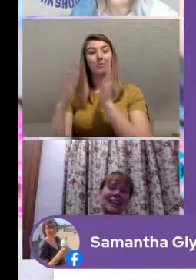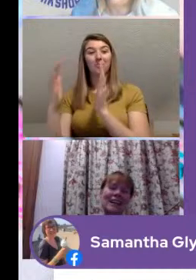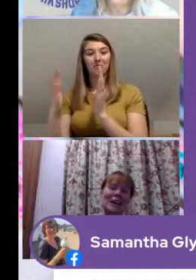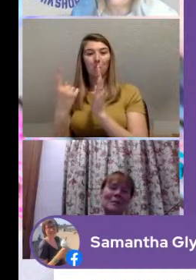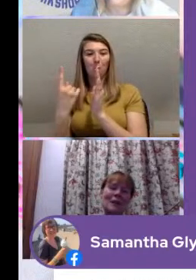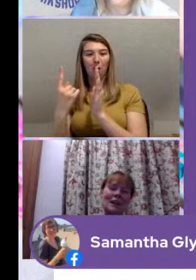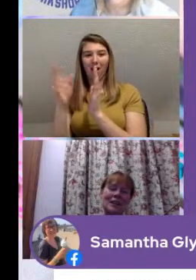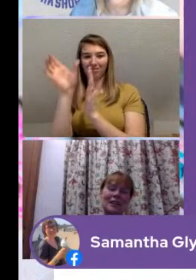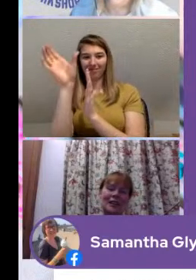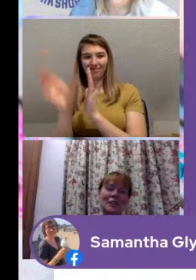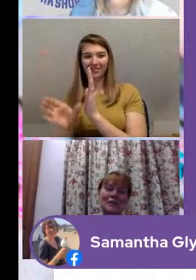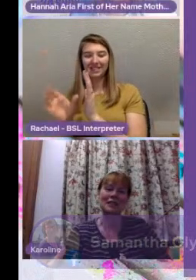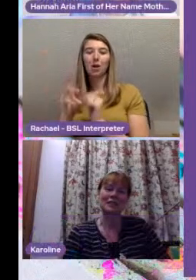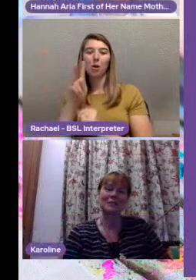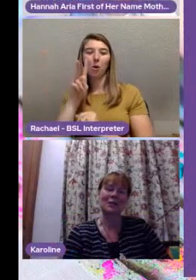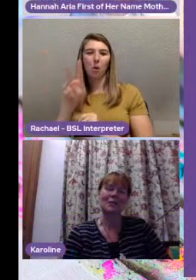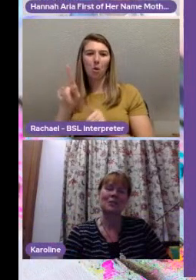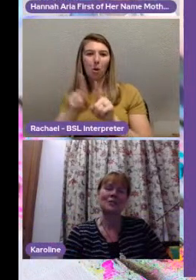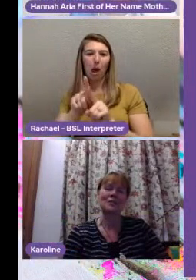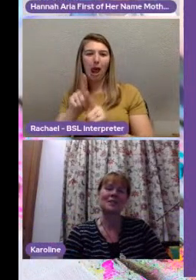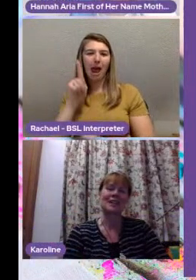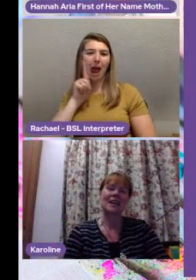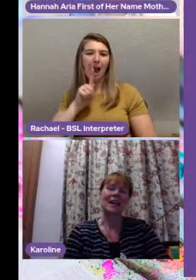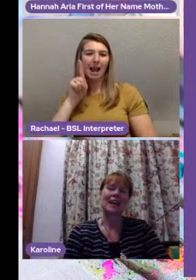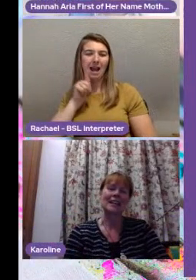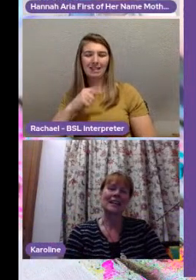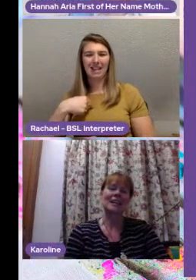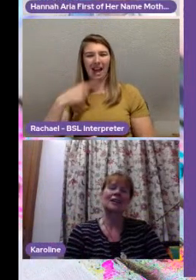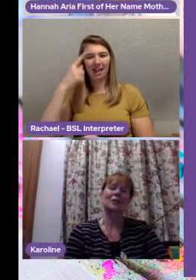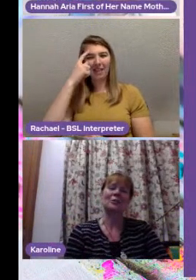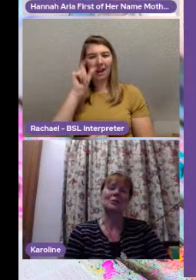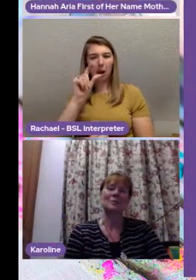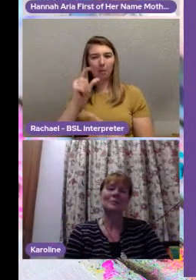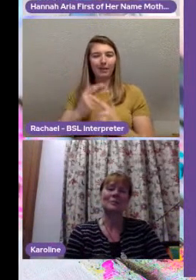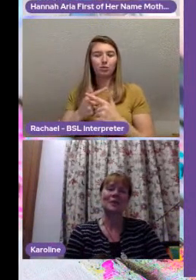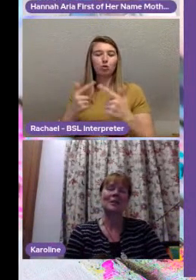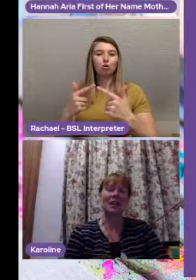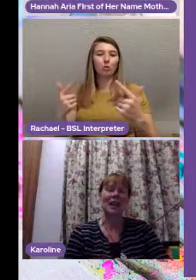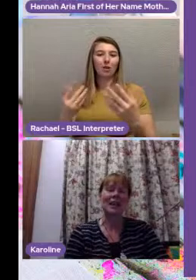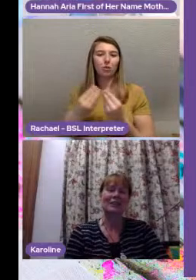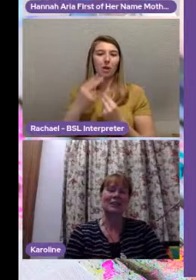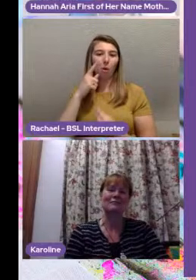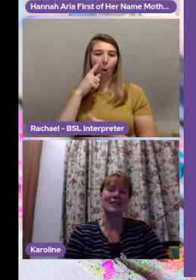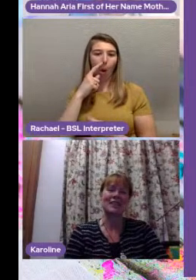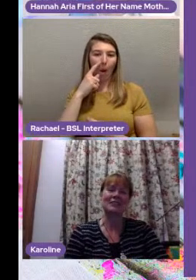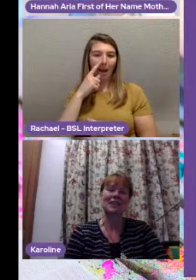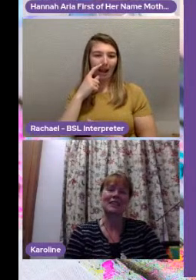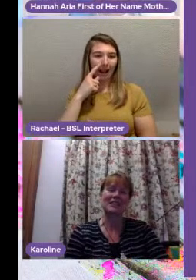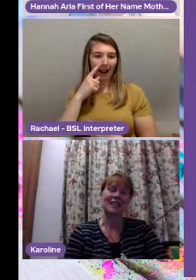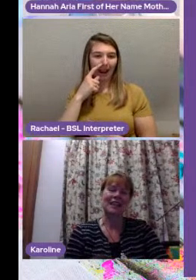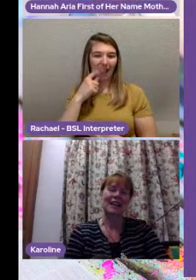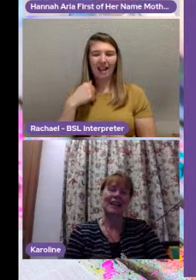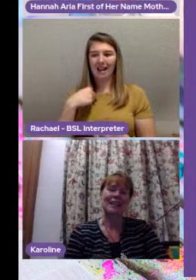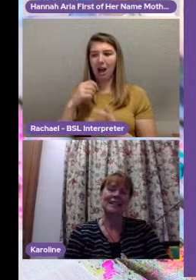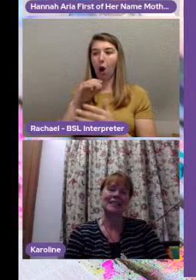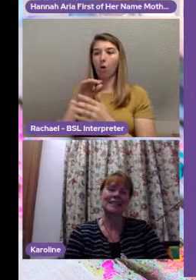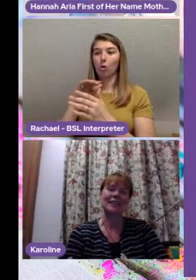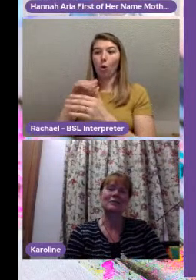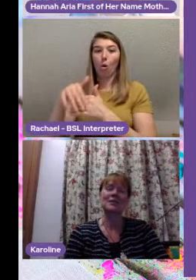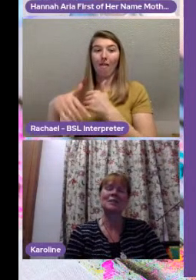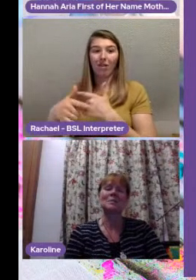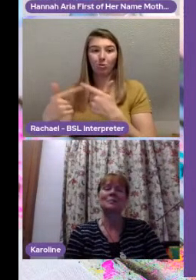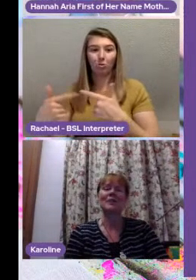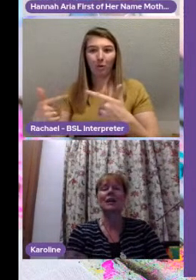lady, I think I overdid it with the oils. And then I thought, okay, how can I rescue this?